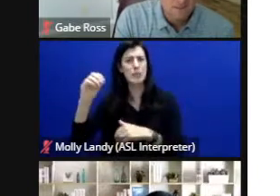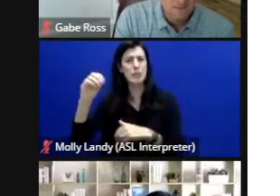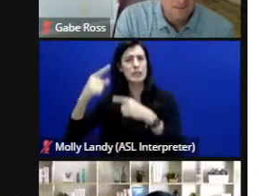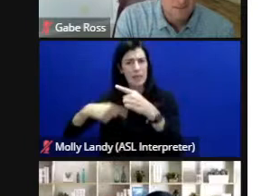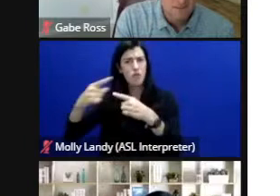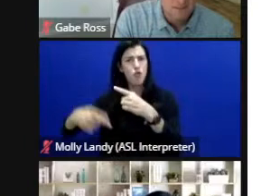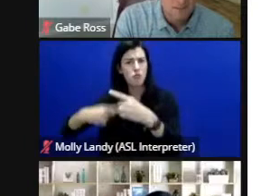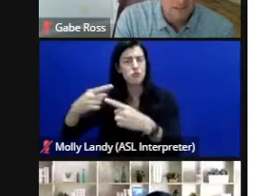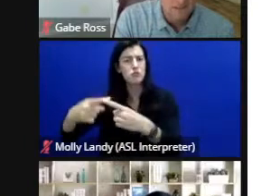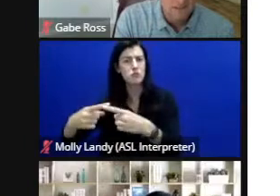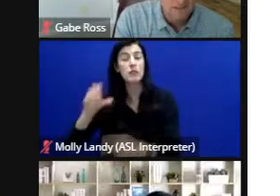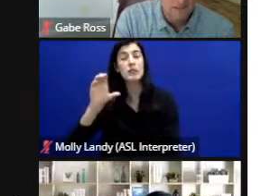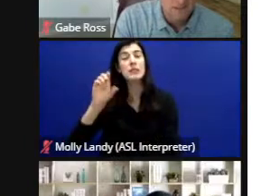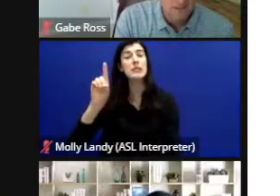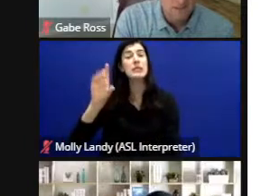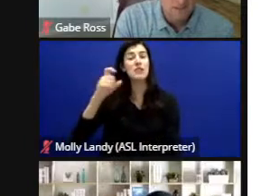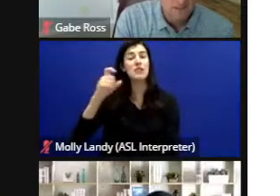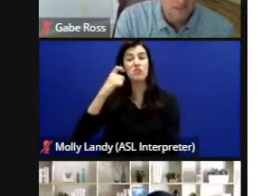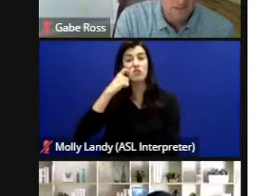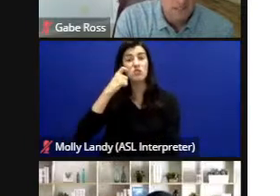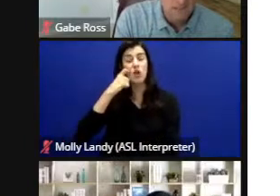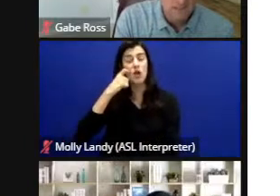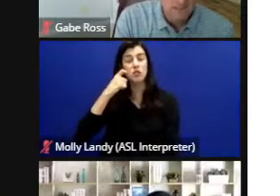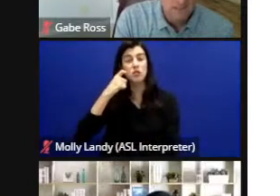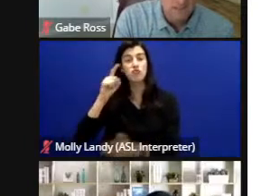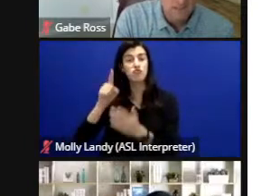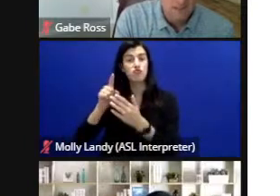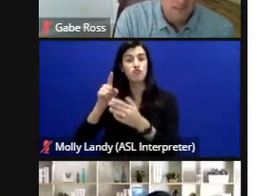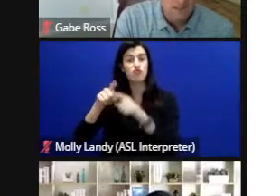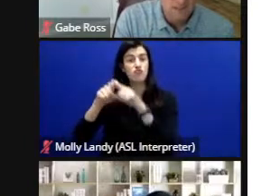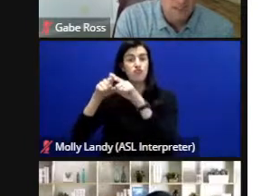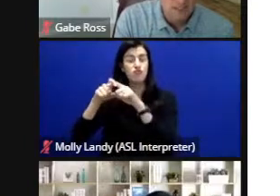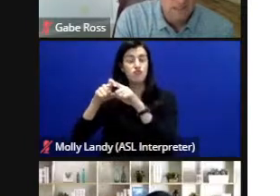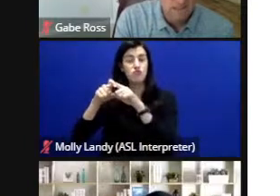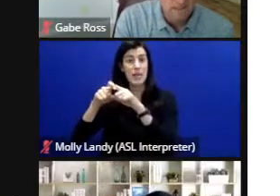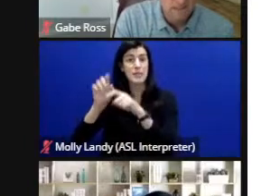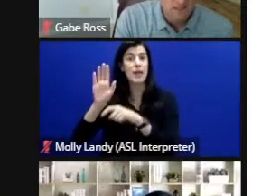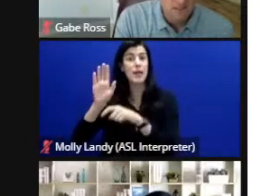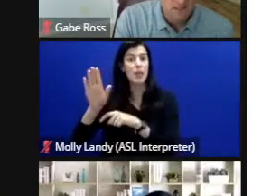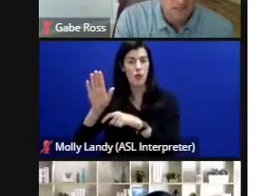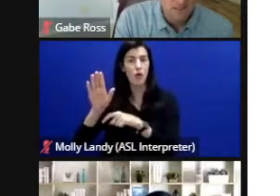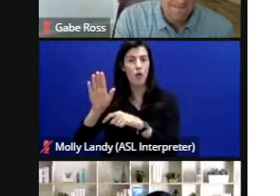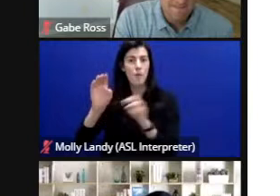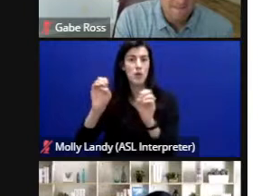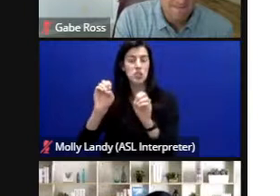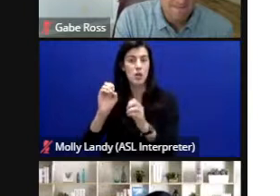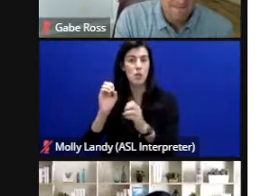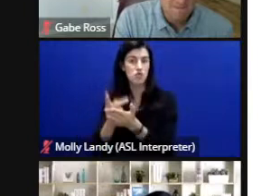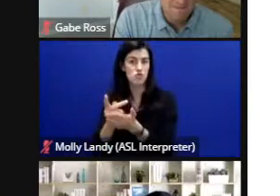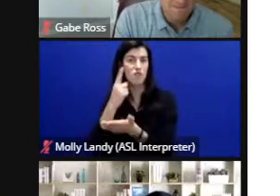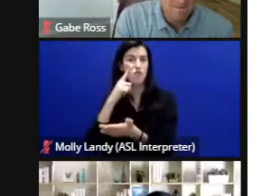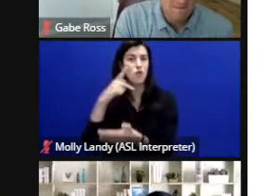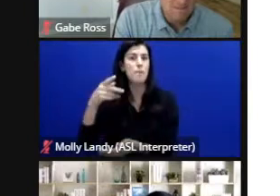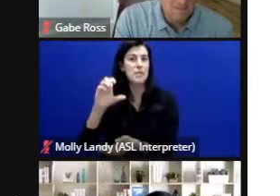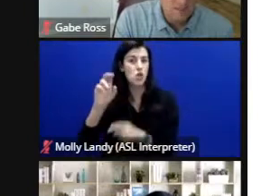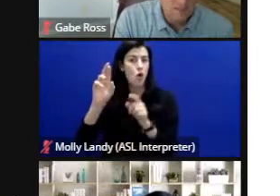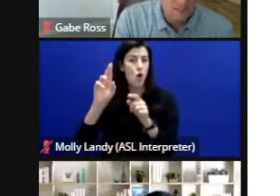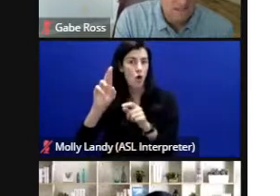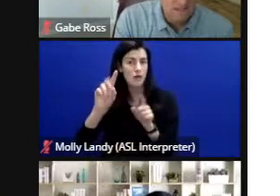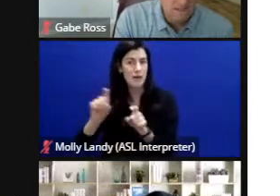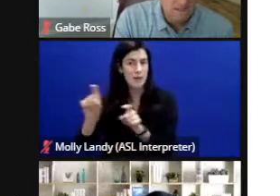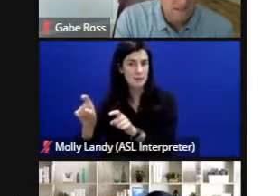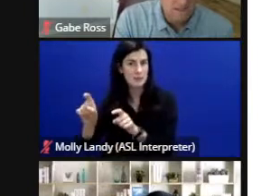just rescinded their emergency use approval for the PCR test. So when you talk about a case, you're talking about